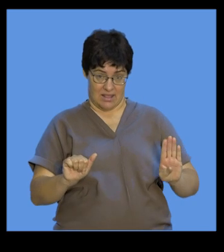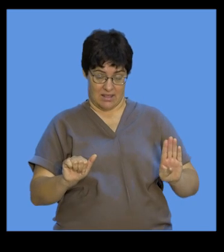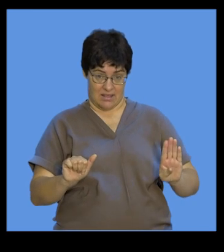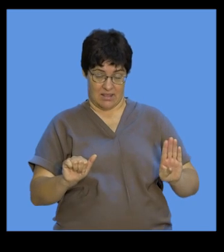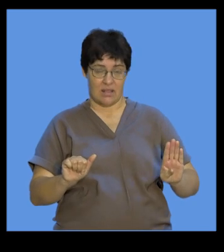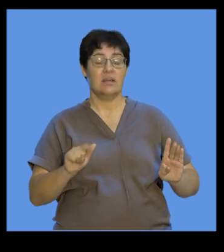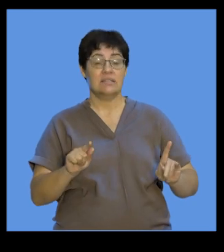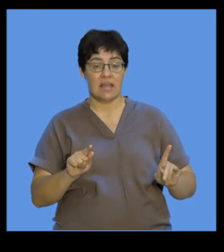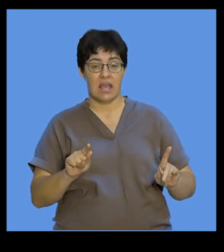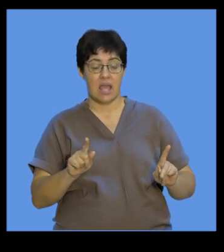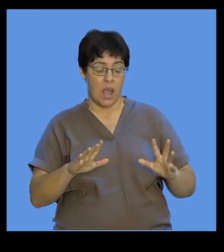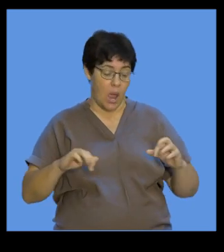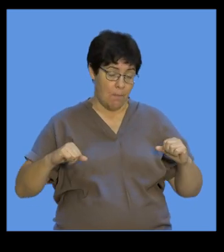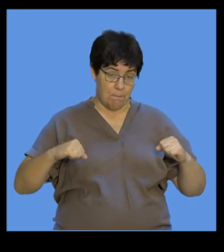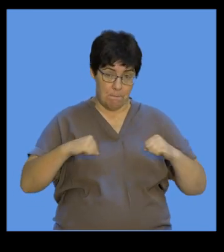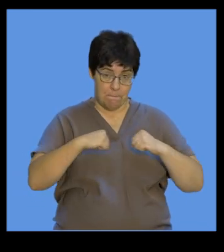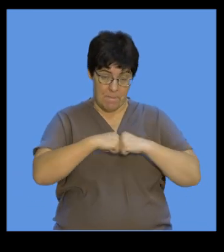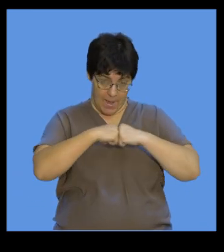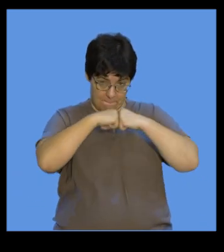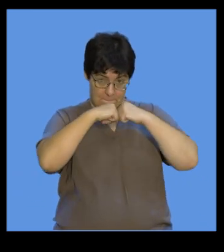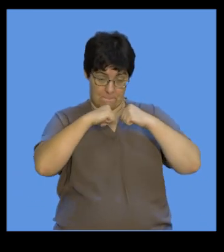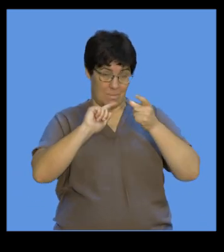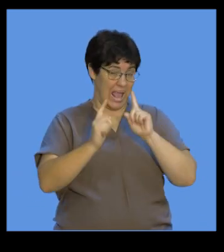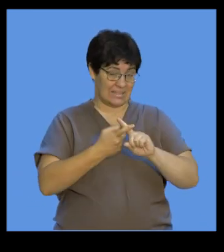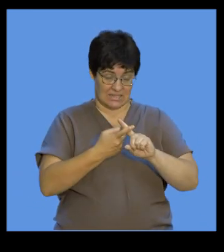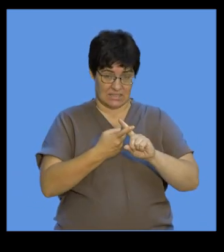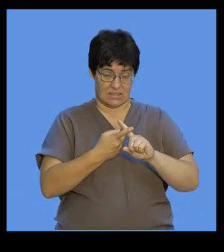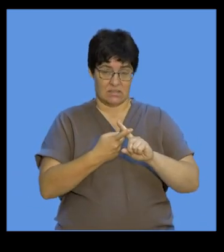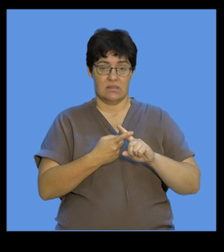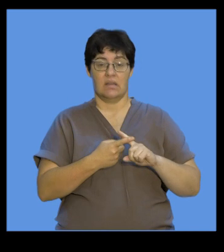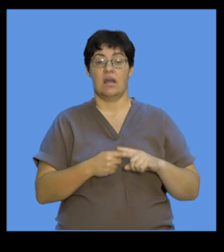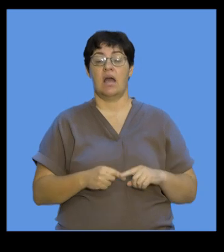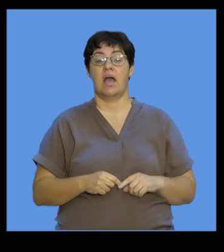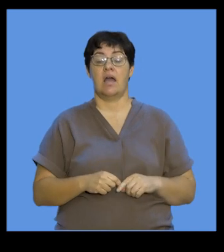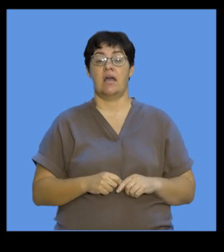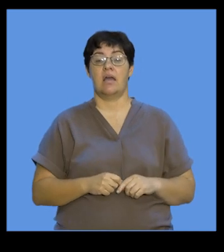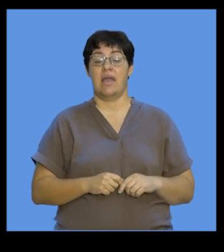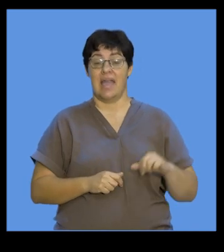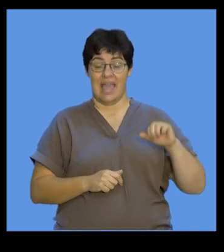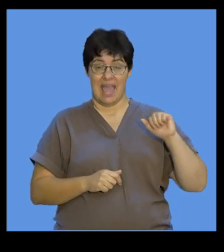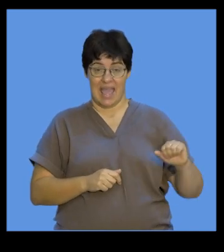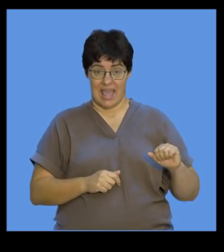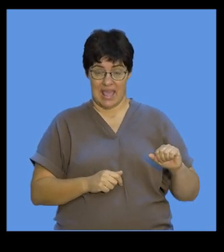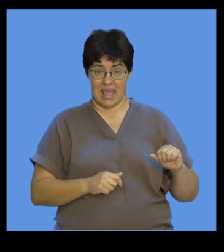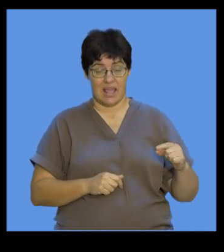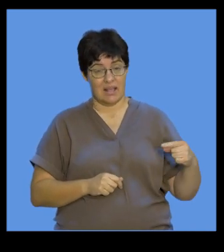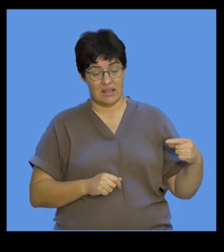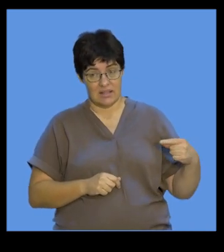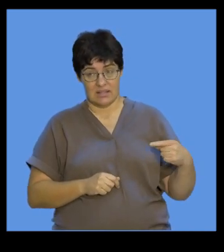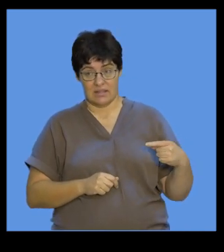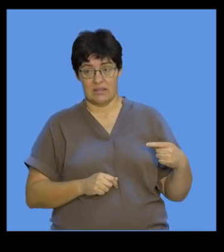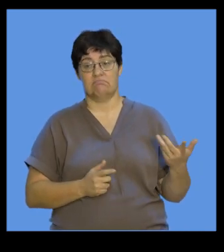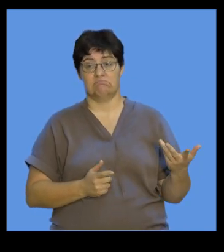say after the collision, so they hit each other, ball A continues in its original